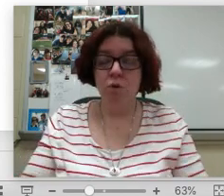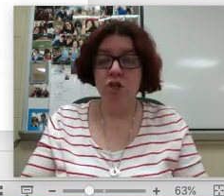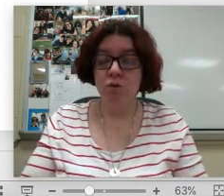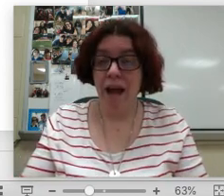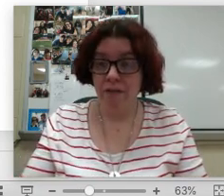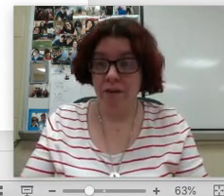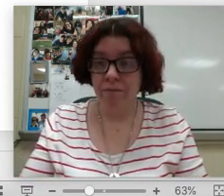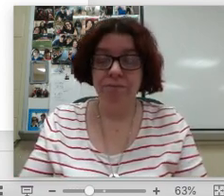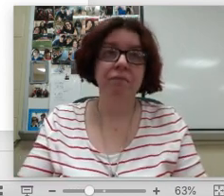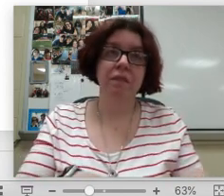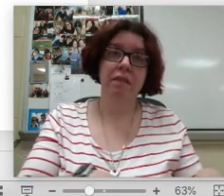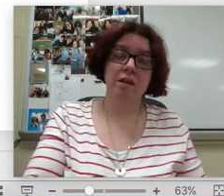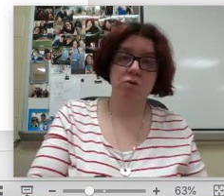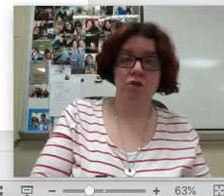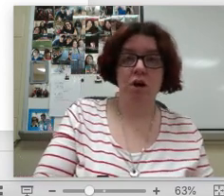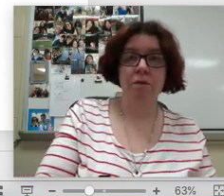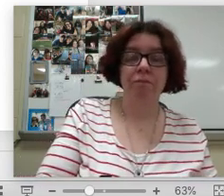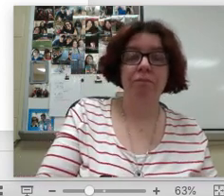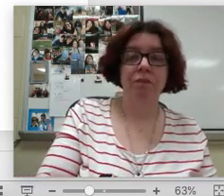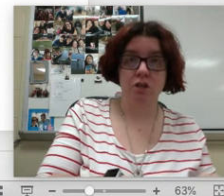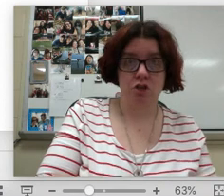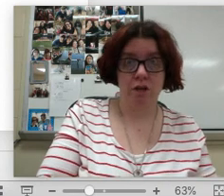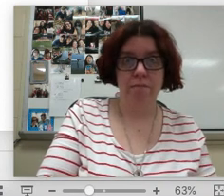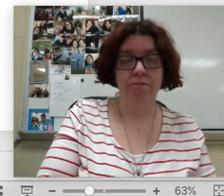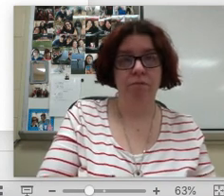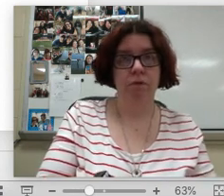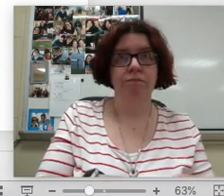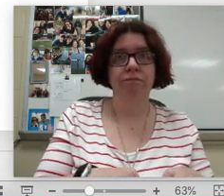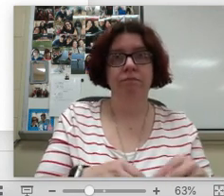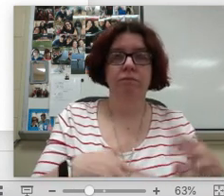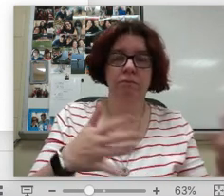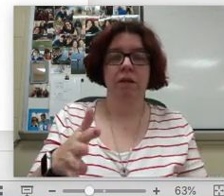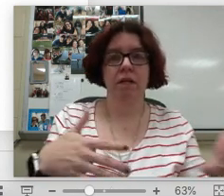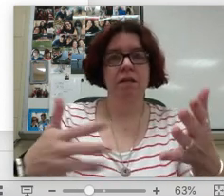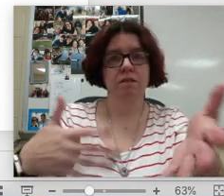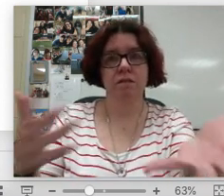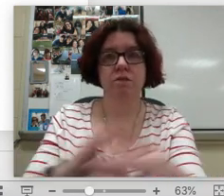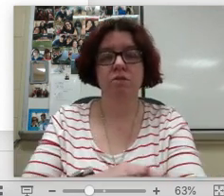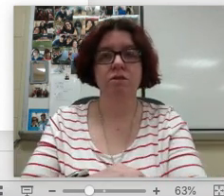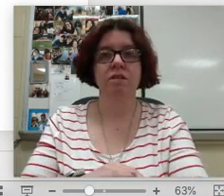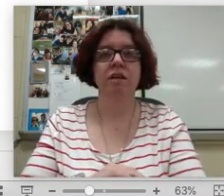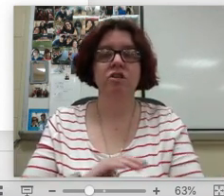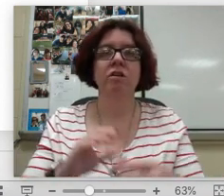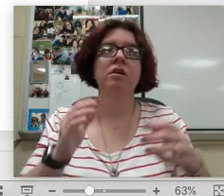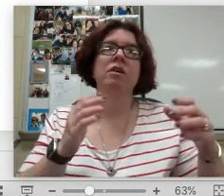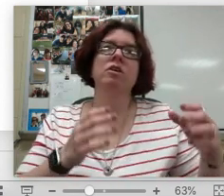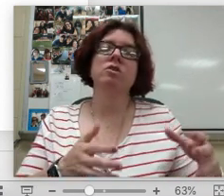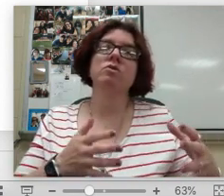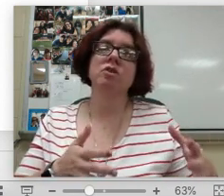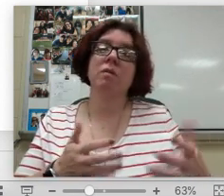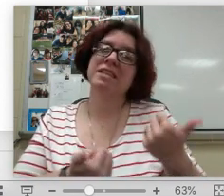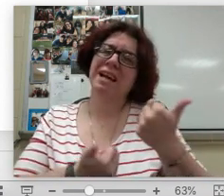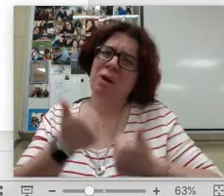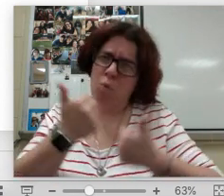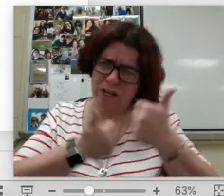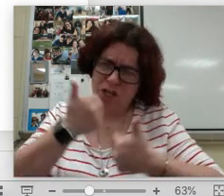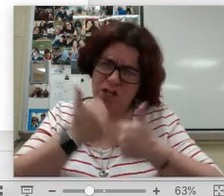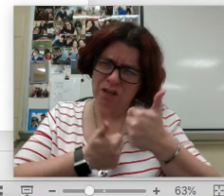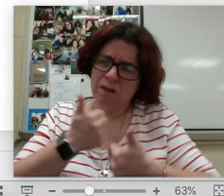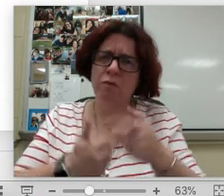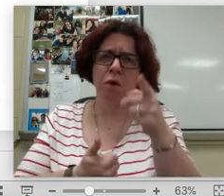And the would you rather that you saw yesterday or Monday, because this is Tuesday's lecture, you saw me